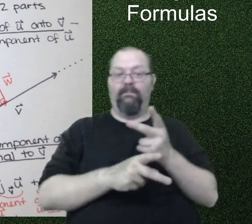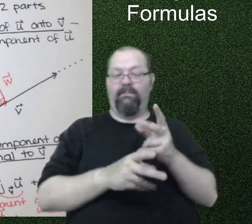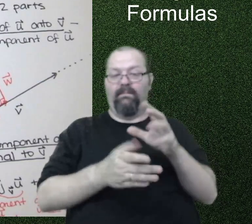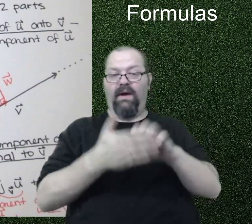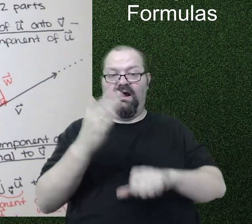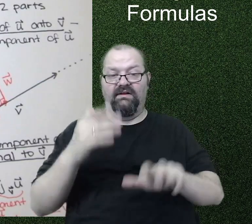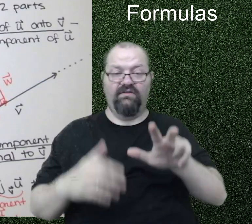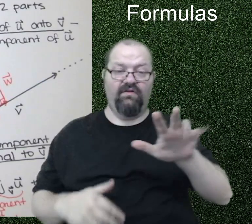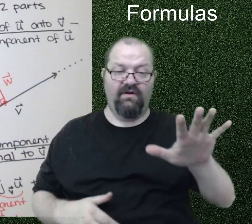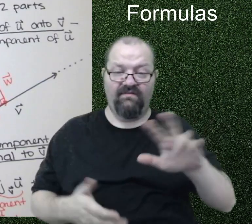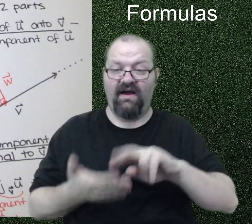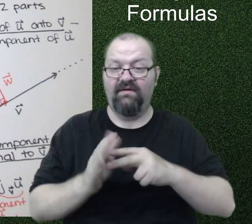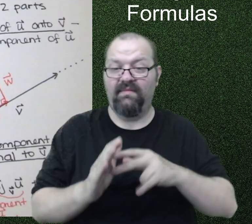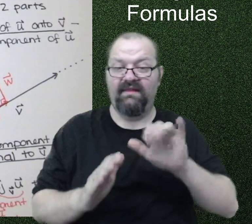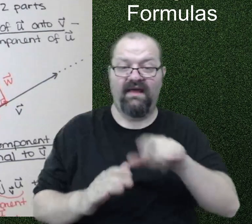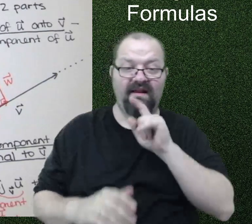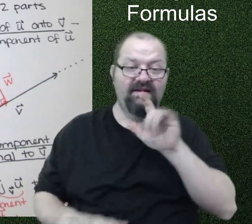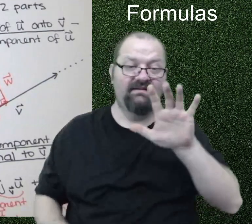be 55.